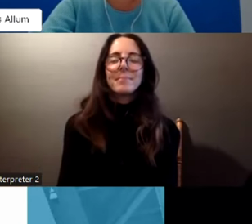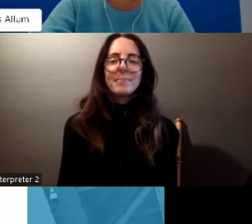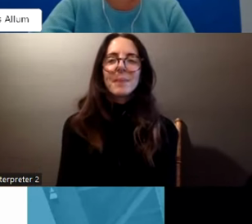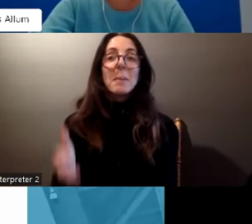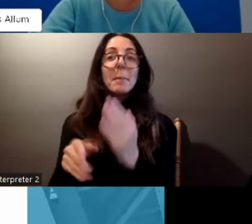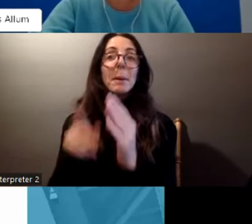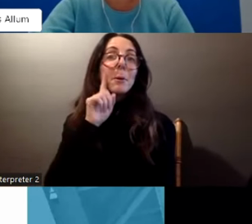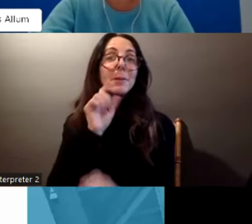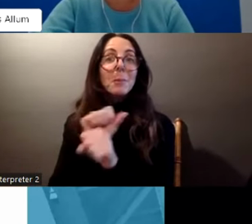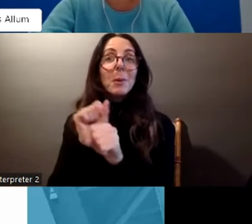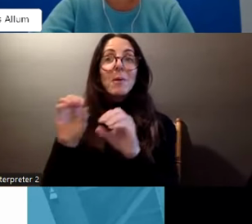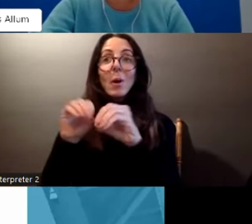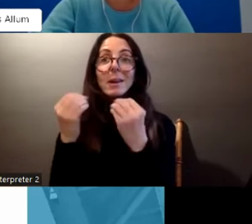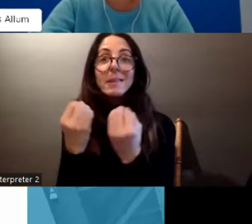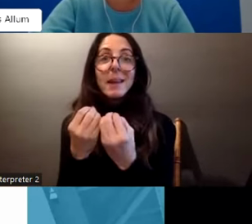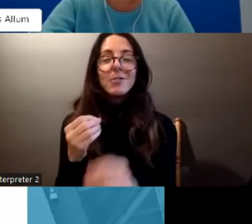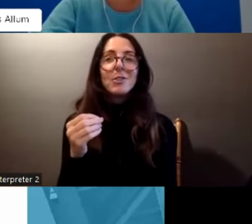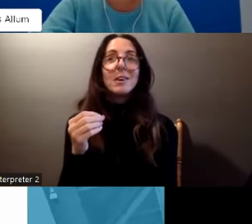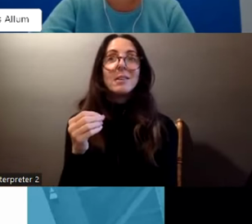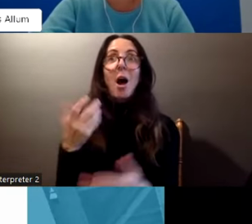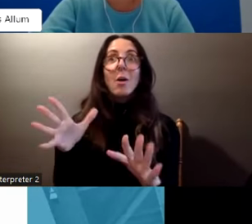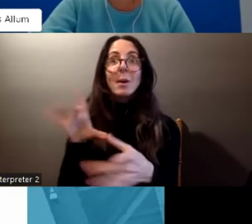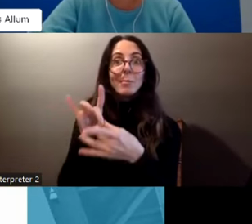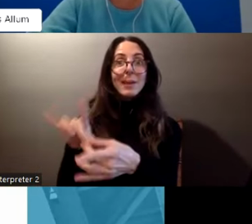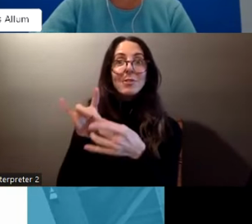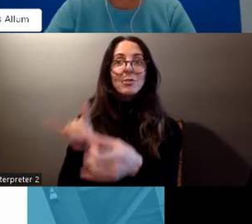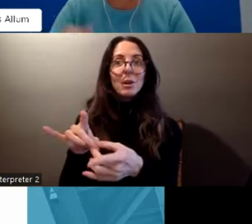organization that you might have a relationship with.